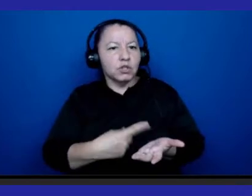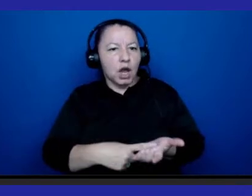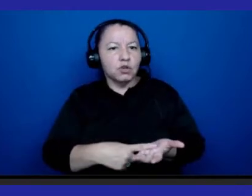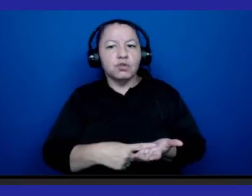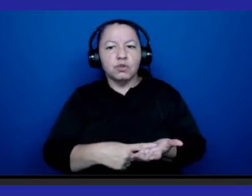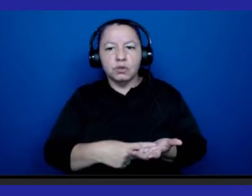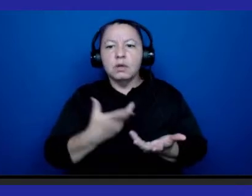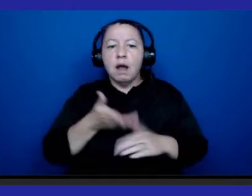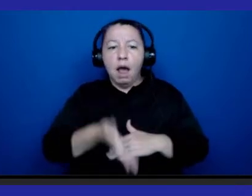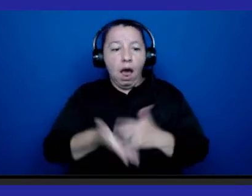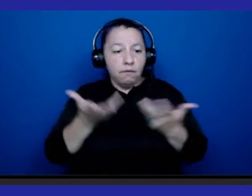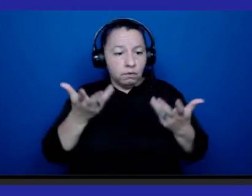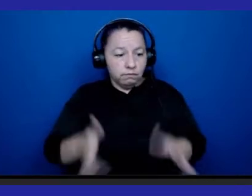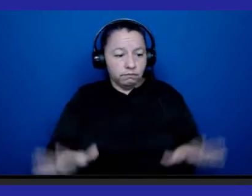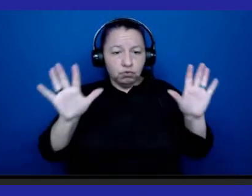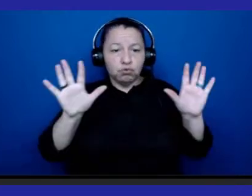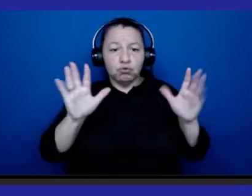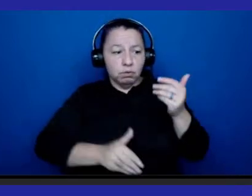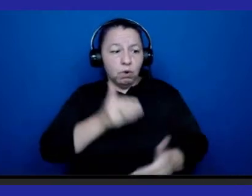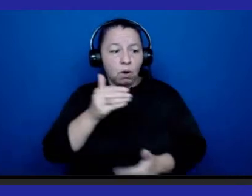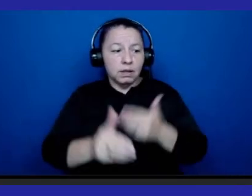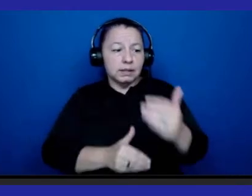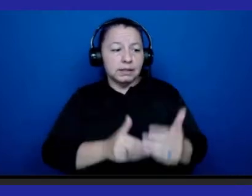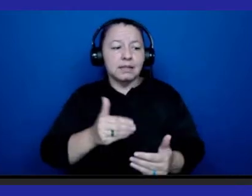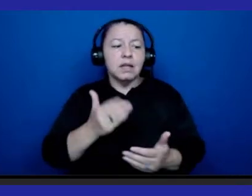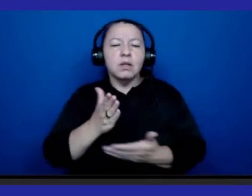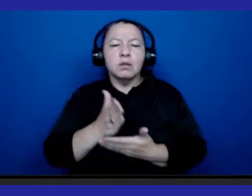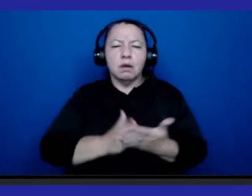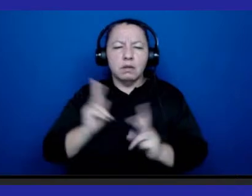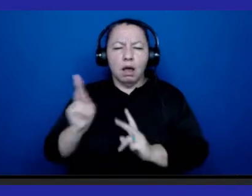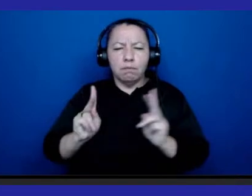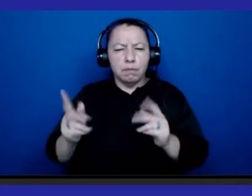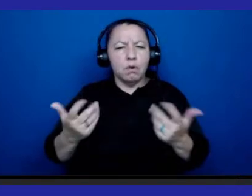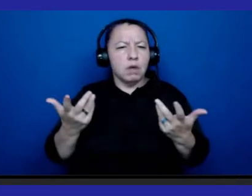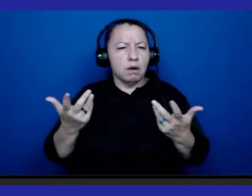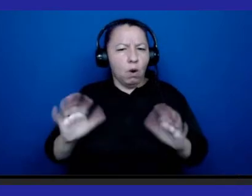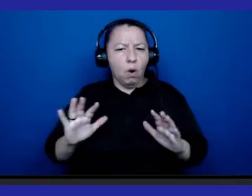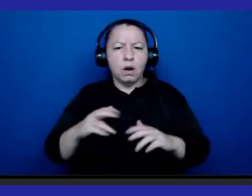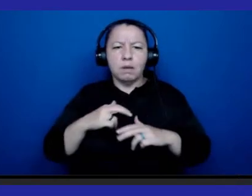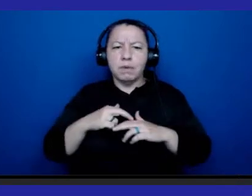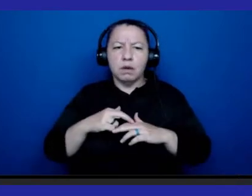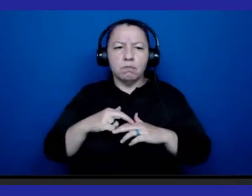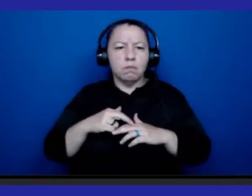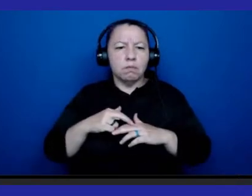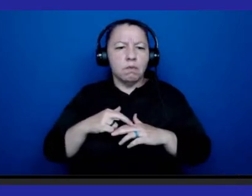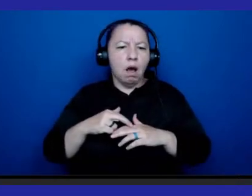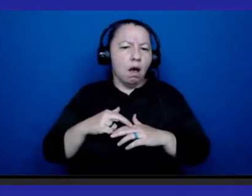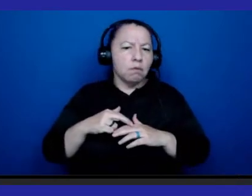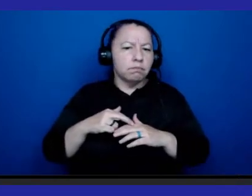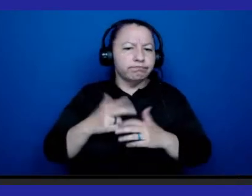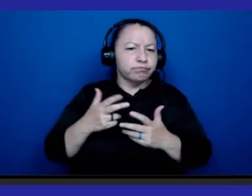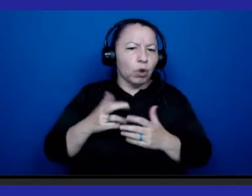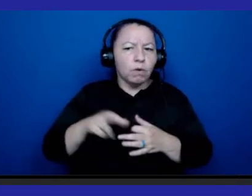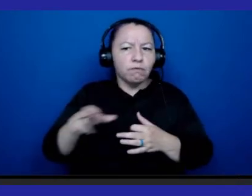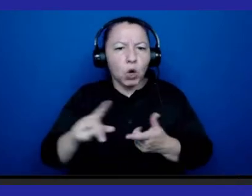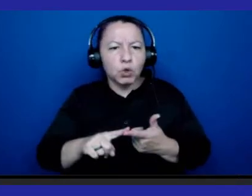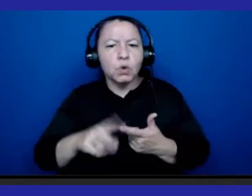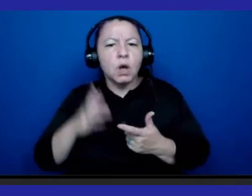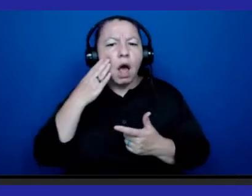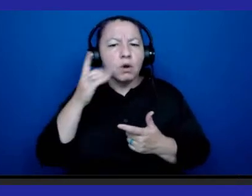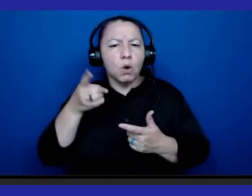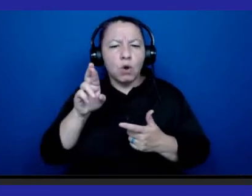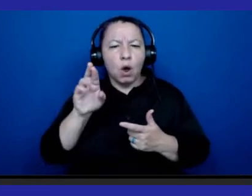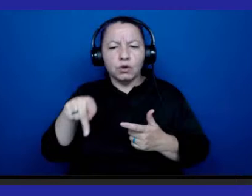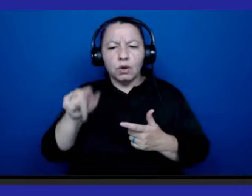whole process is done, there are folks that have been referred to us that we could talk to. I know Dr. Pagan had referred us